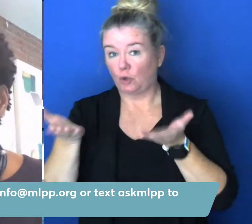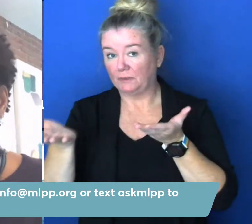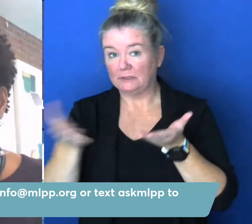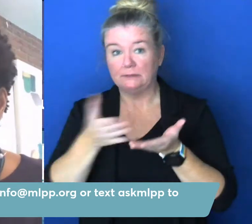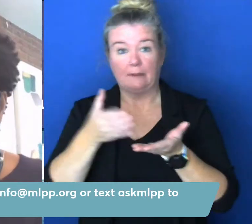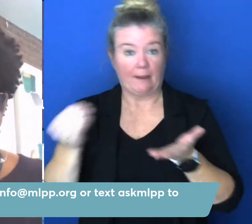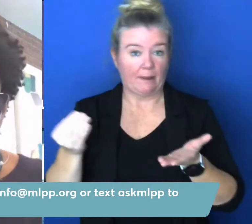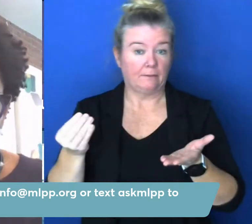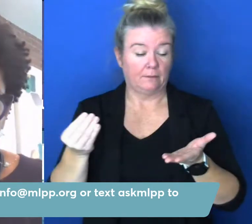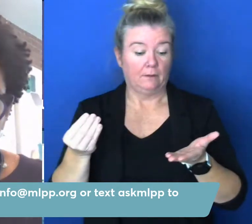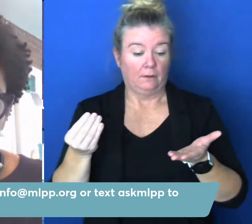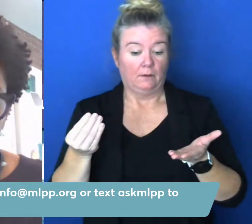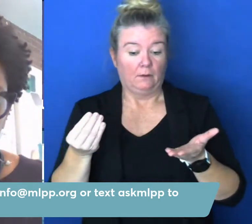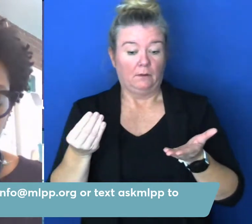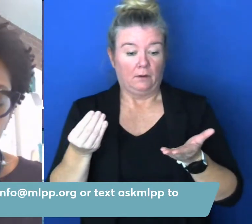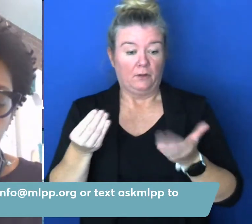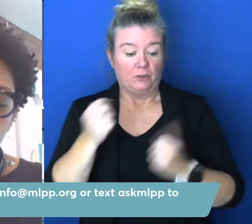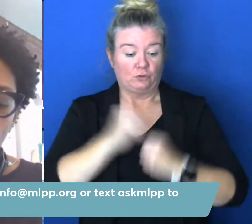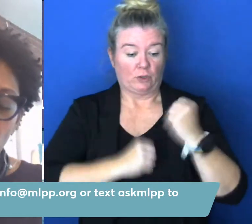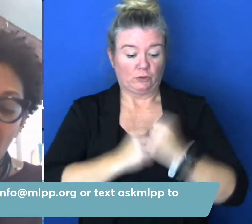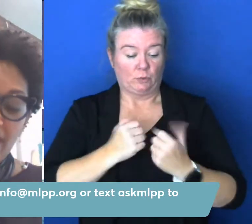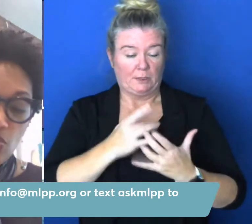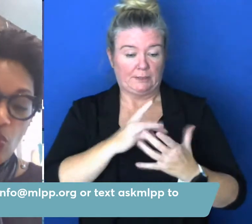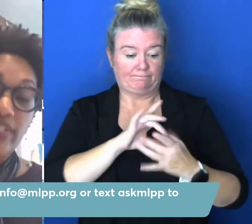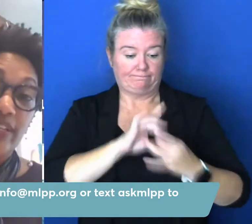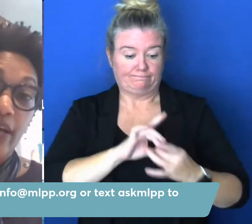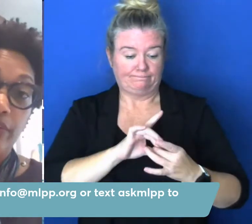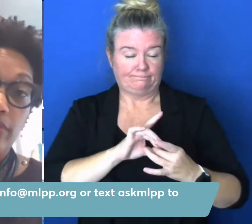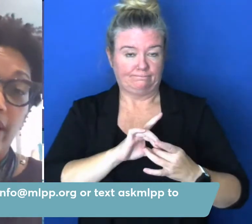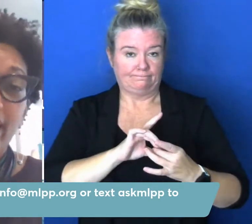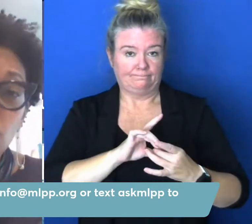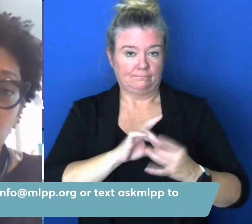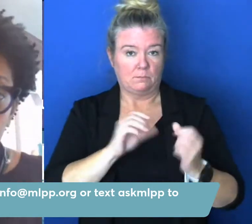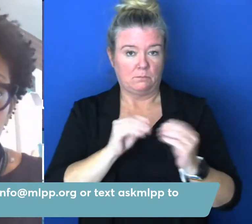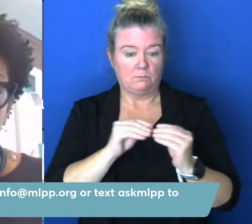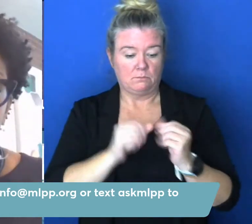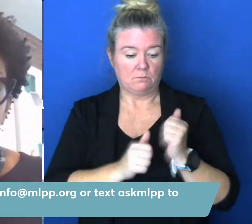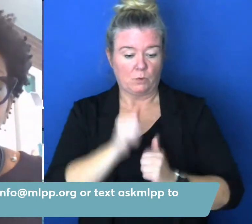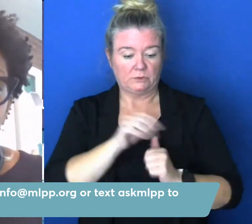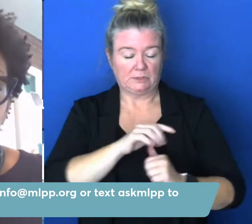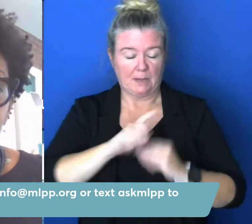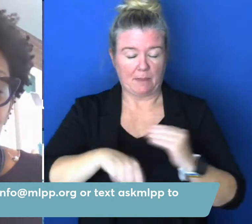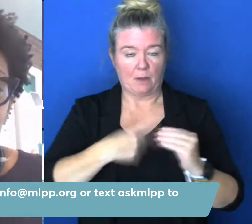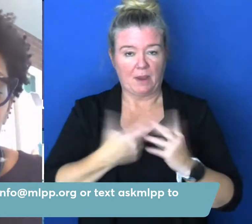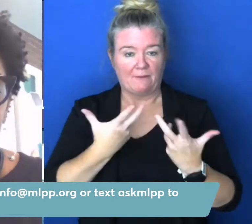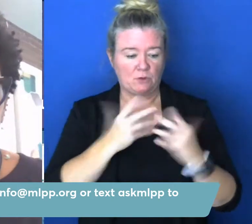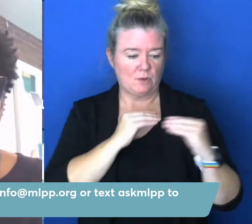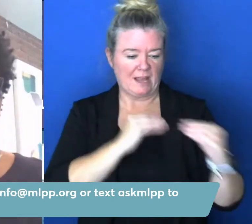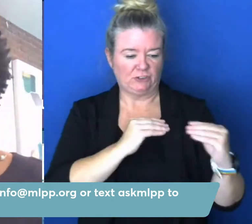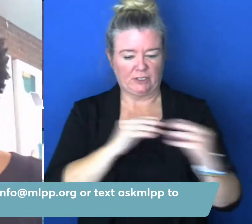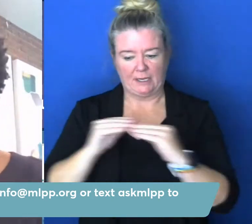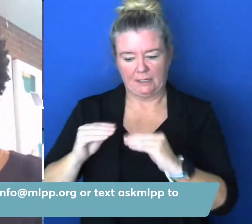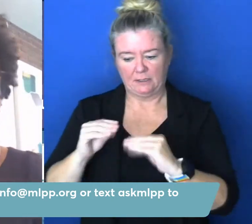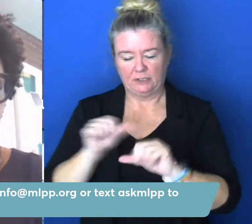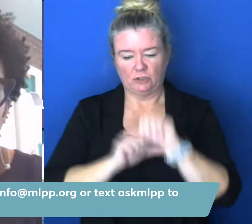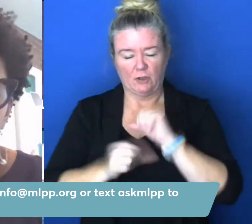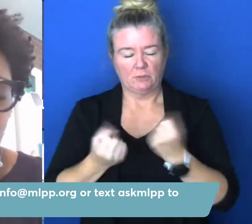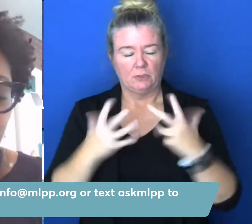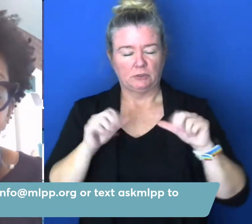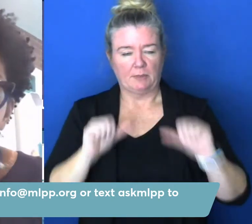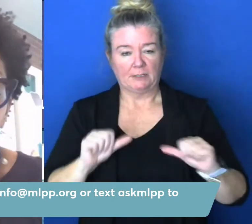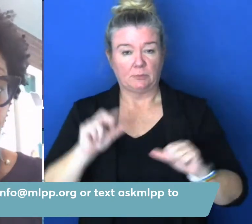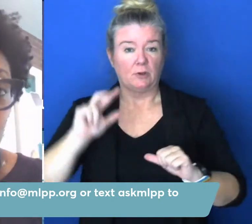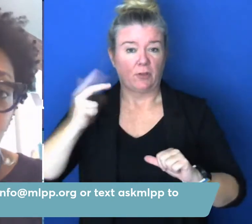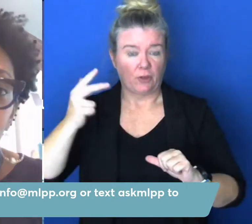and the infrastructure that we care most about. And we have to work together to educate each other about what's possible. And